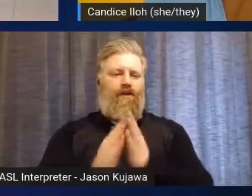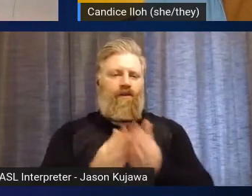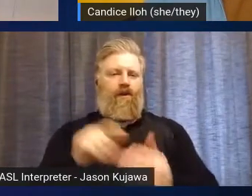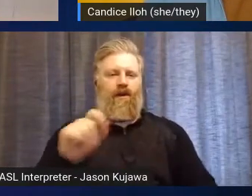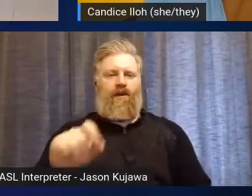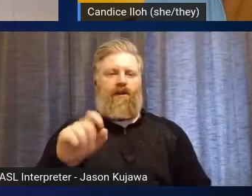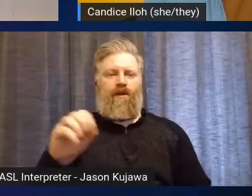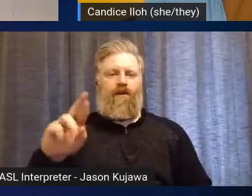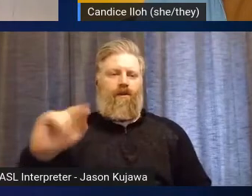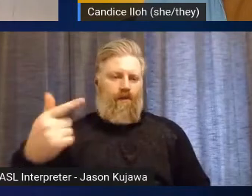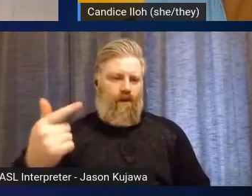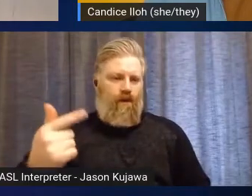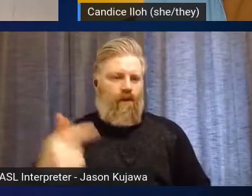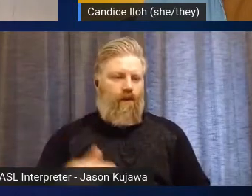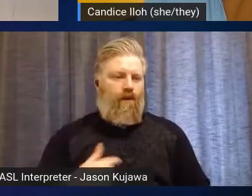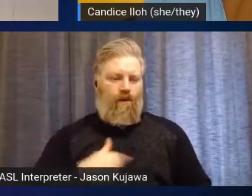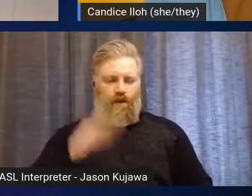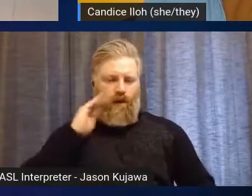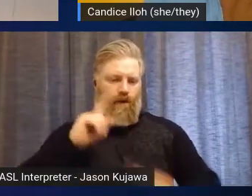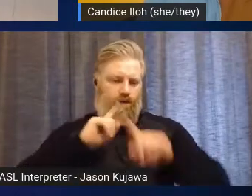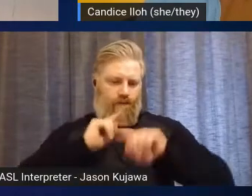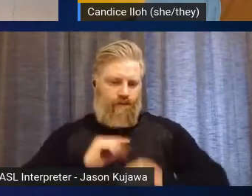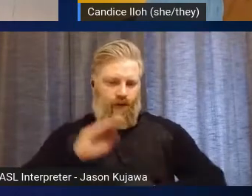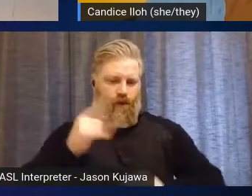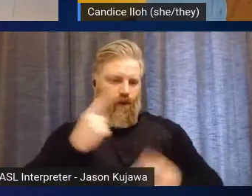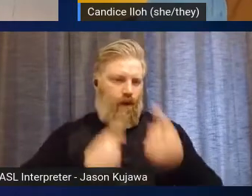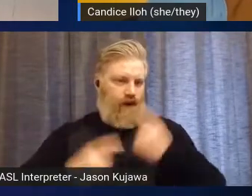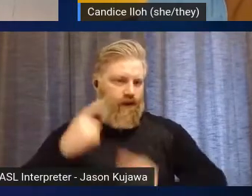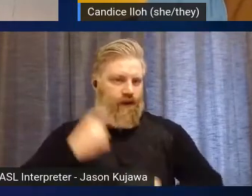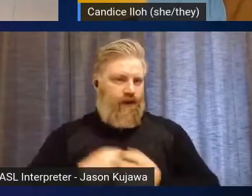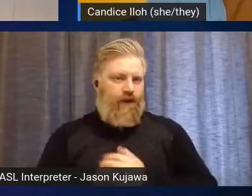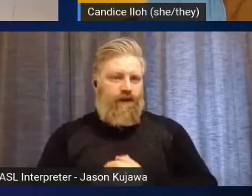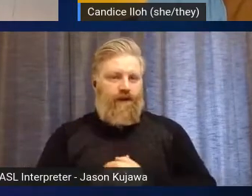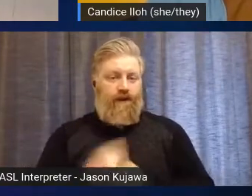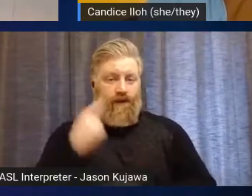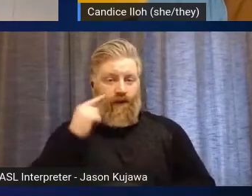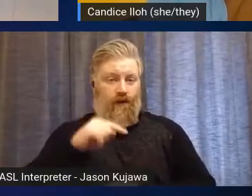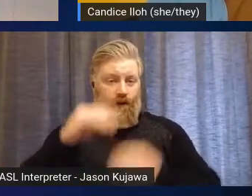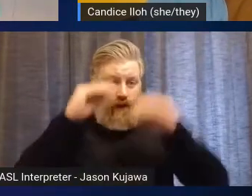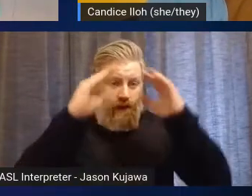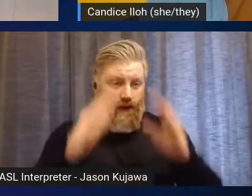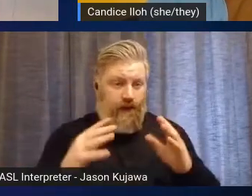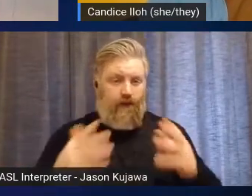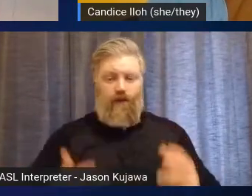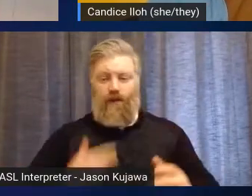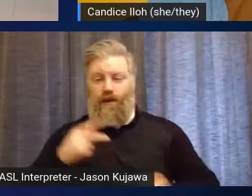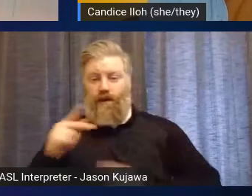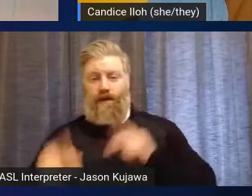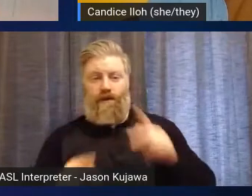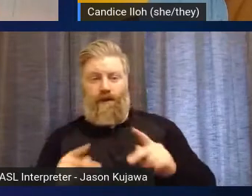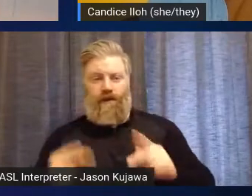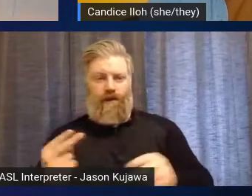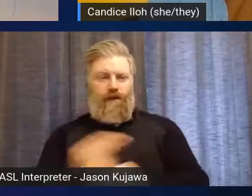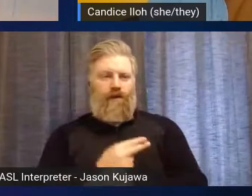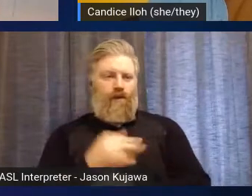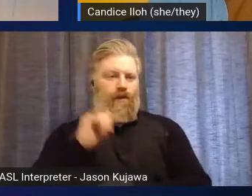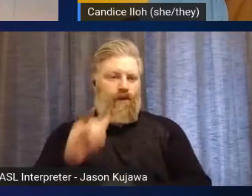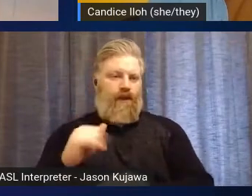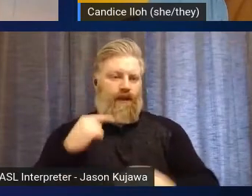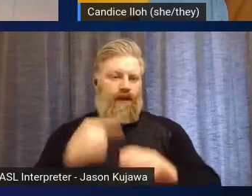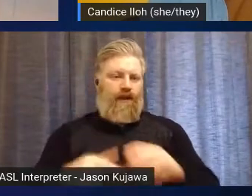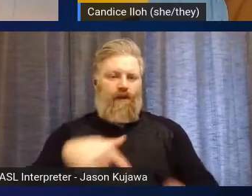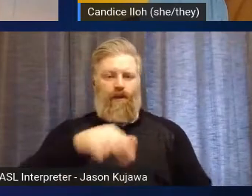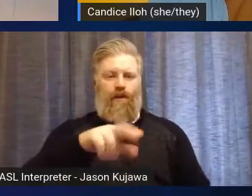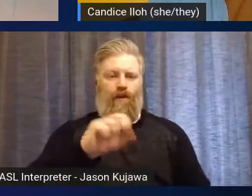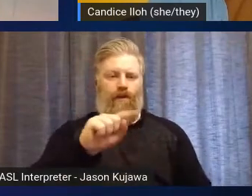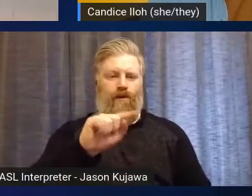questions@nationalbook.org, and we'll get all your questions and we'll make sure we ask your questions. For all you teachers and young people out there, that's the email that you want to type into. It's